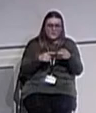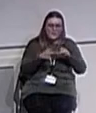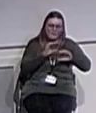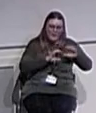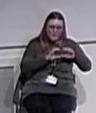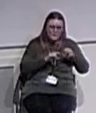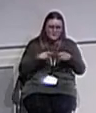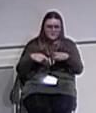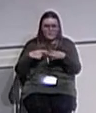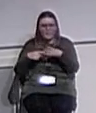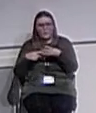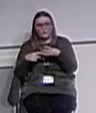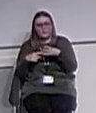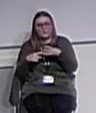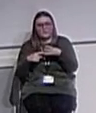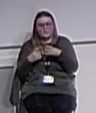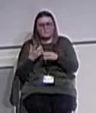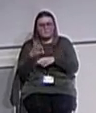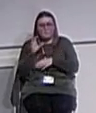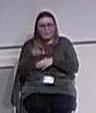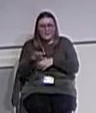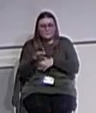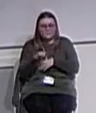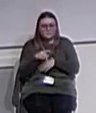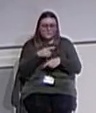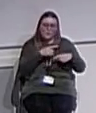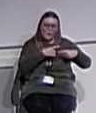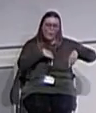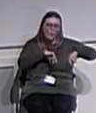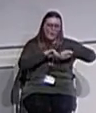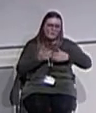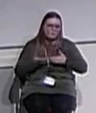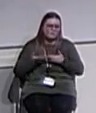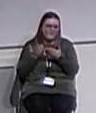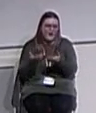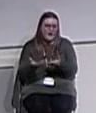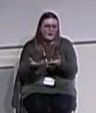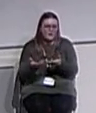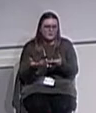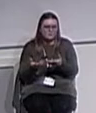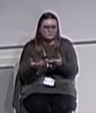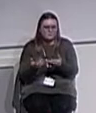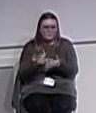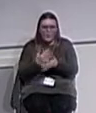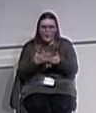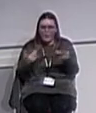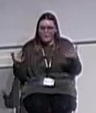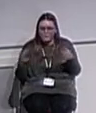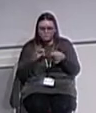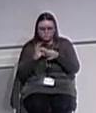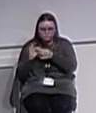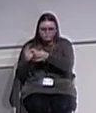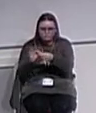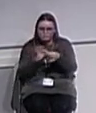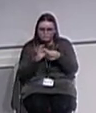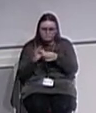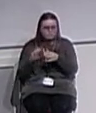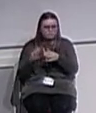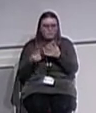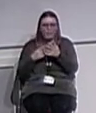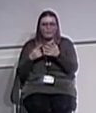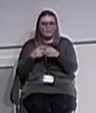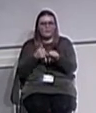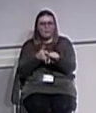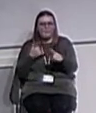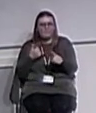go on the placements. We provide the placements. We have loads of collaborations with different companies, you know,